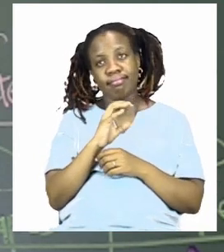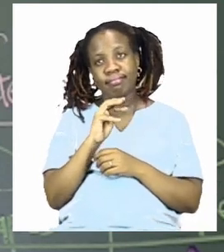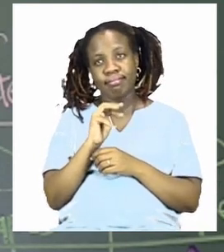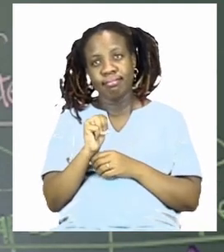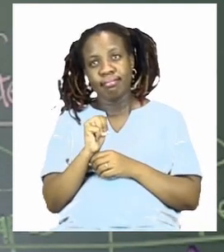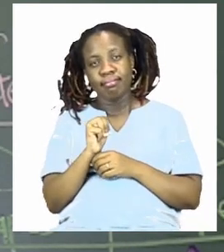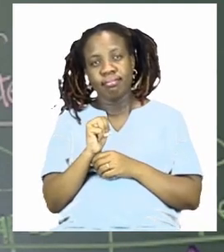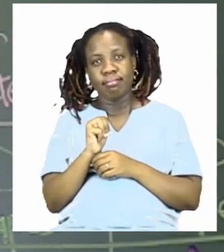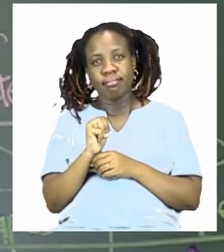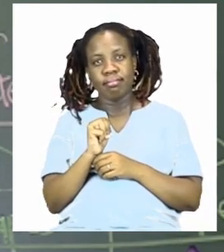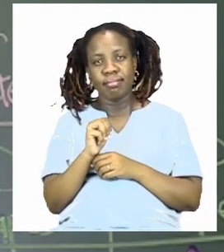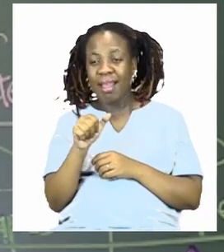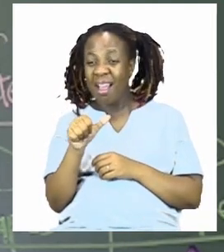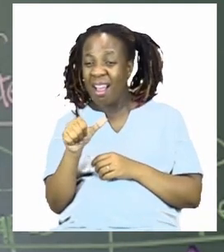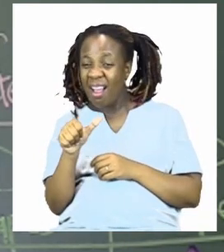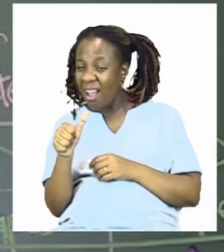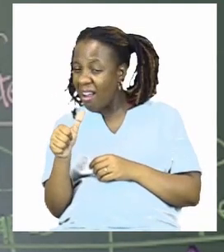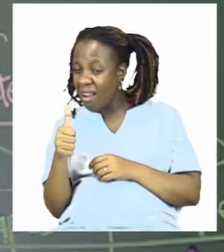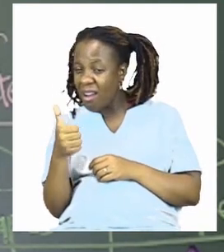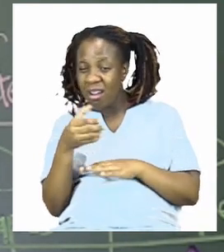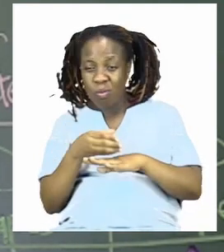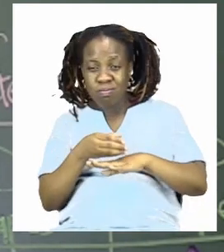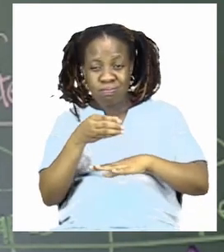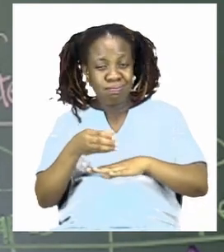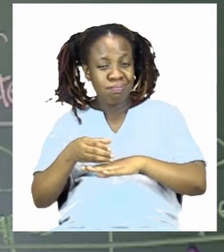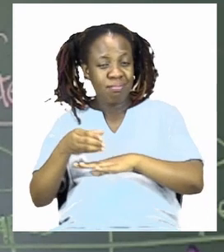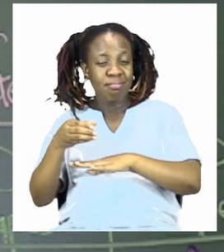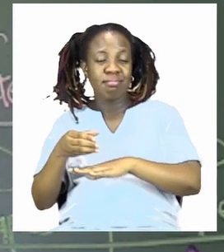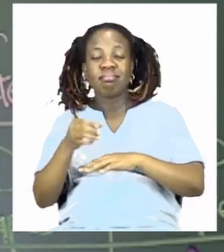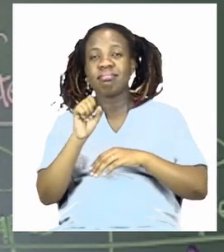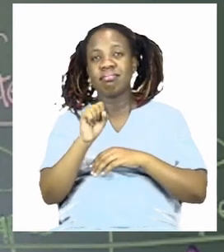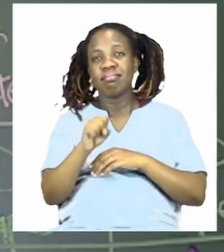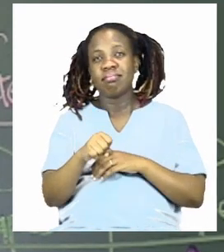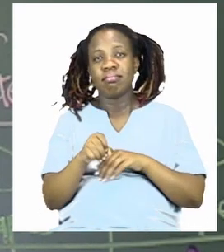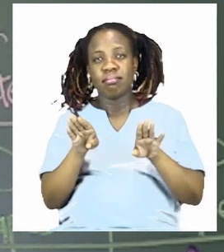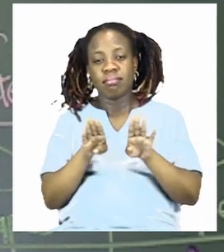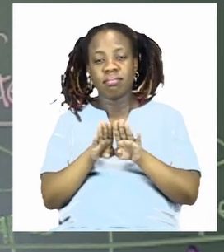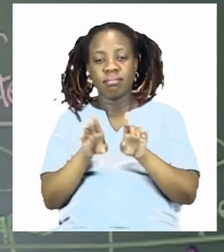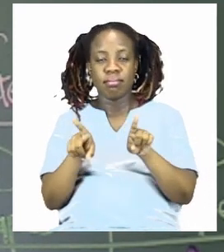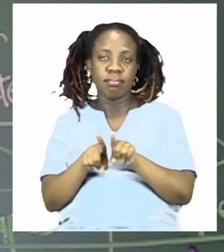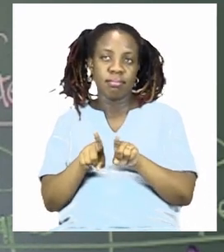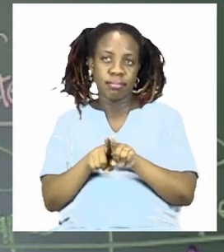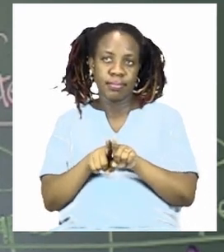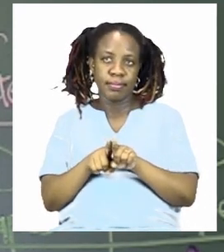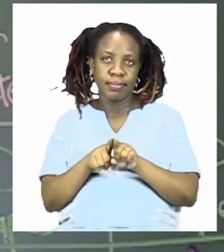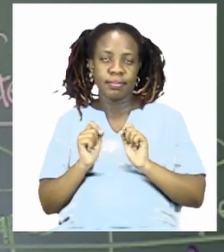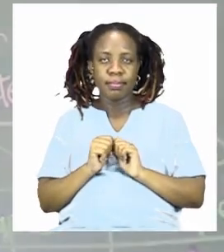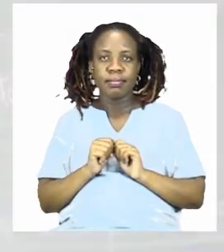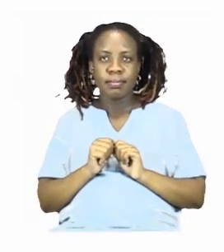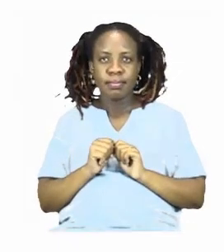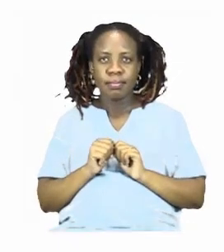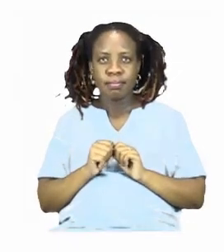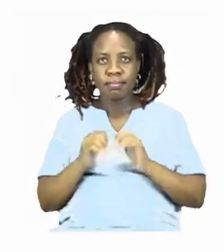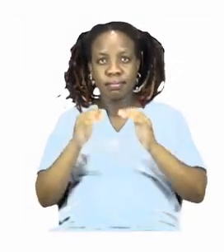Now you have to do that for all the other containers as well. Now let's quickly go back to the page and see what we have